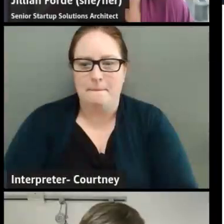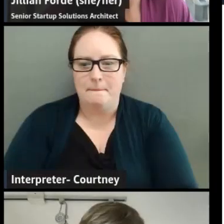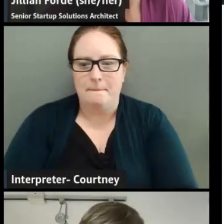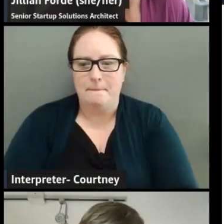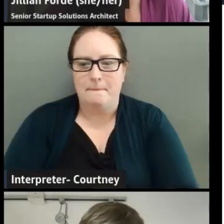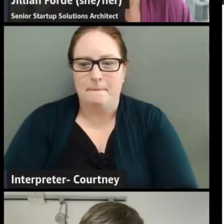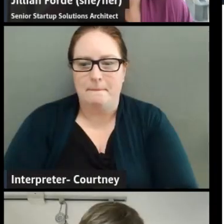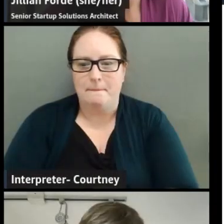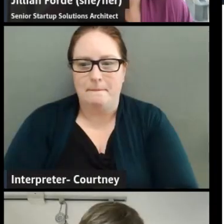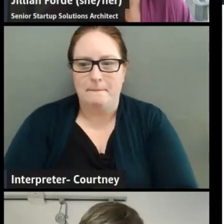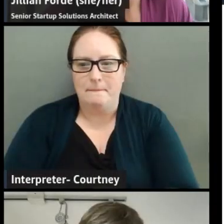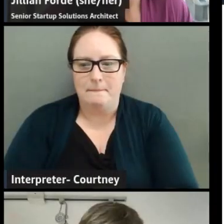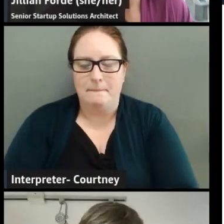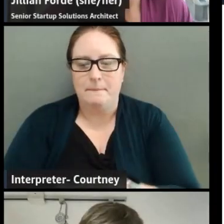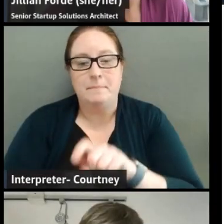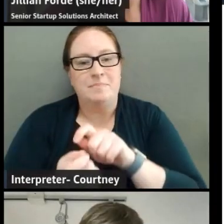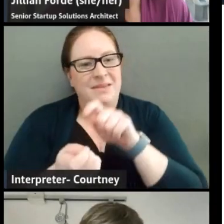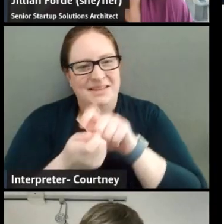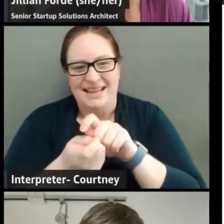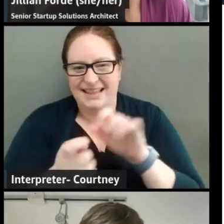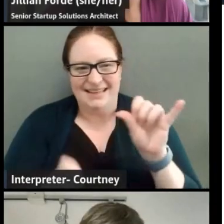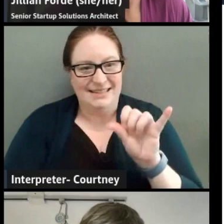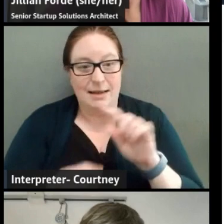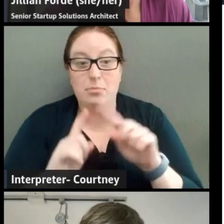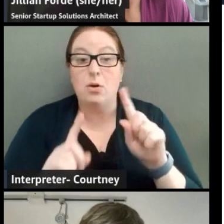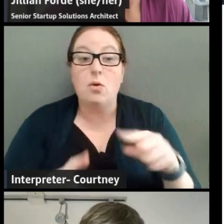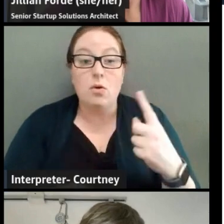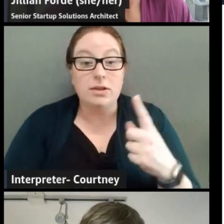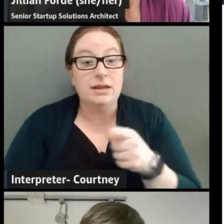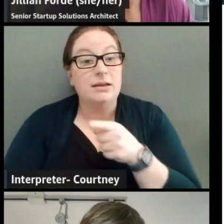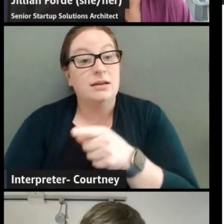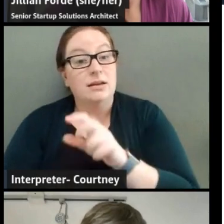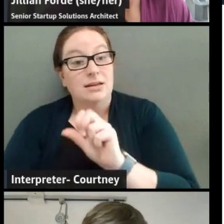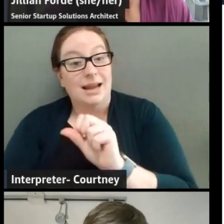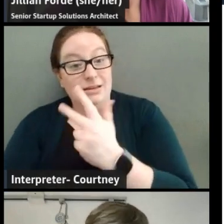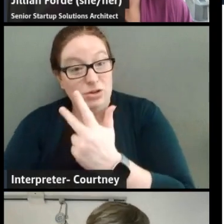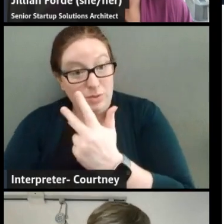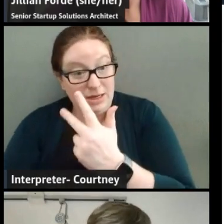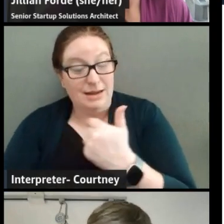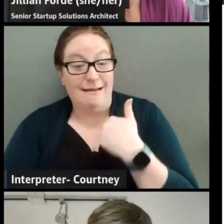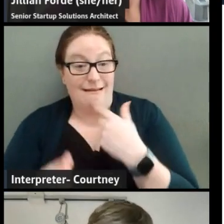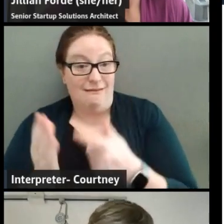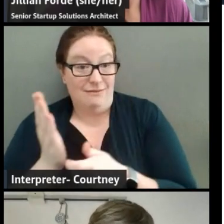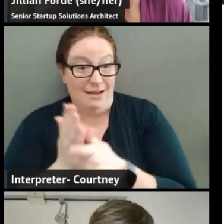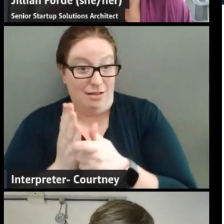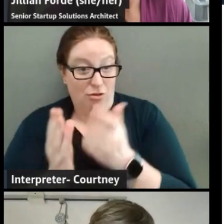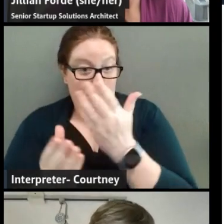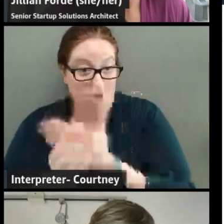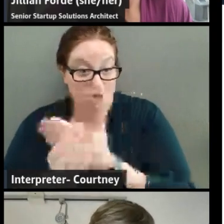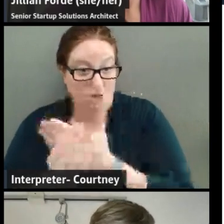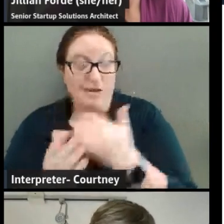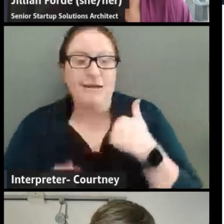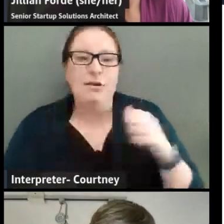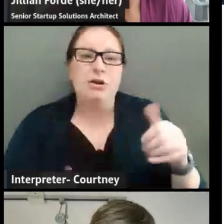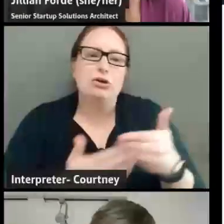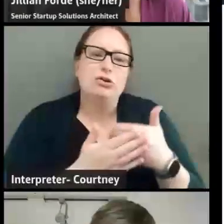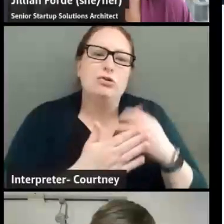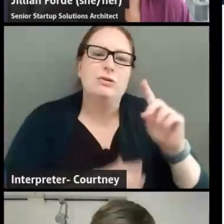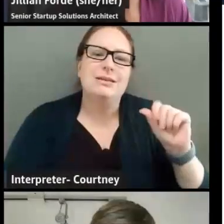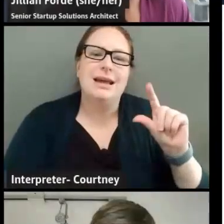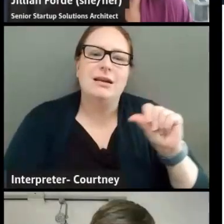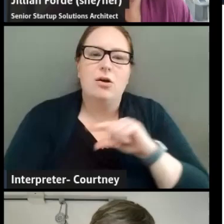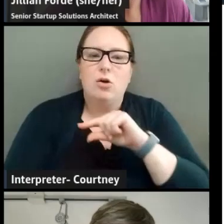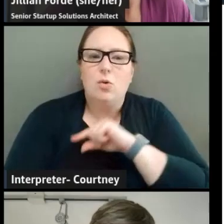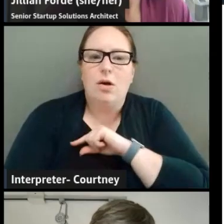only thing is that it's serializing both to S3, and which I also have cataloged. I have this new data quality tab here within the Glue